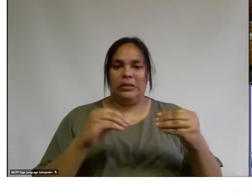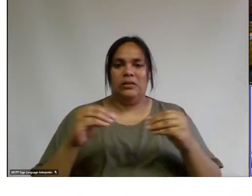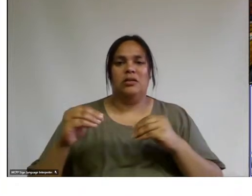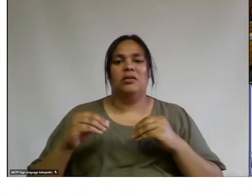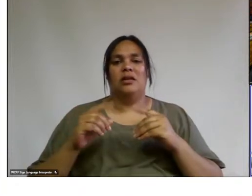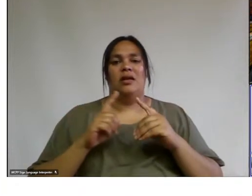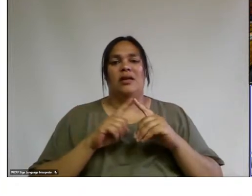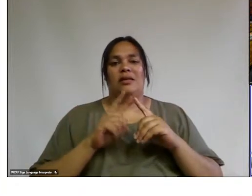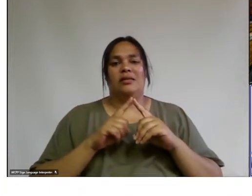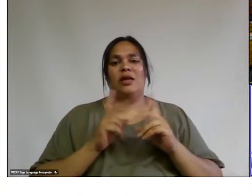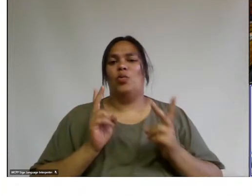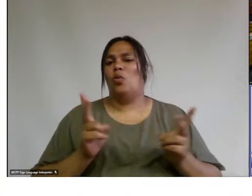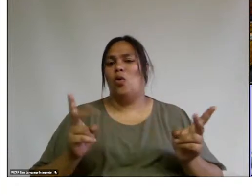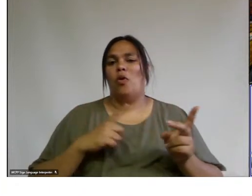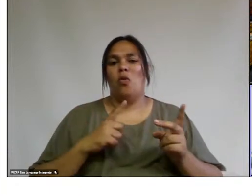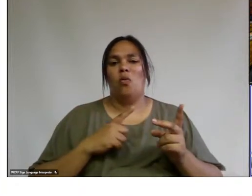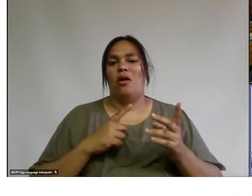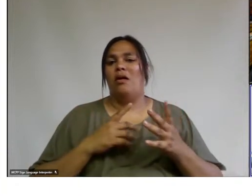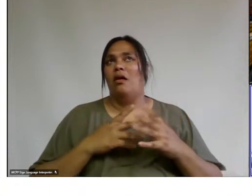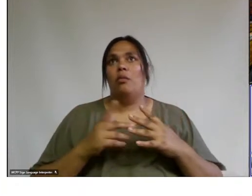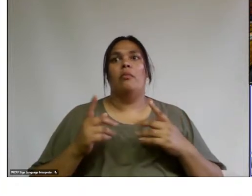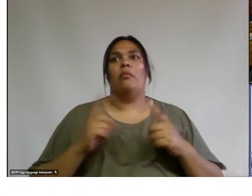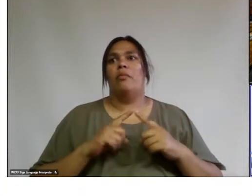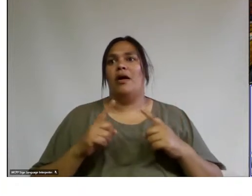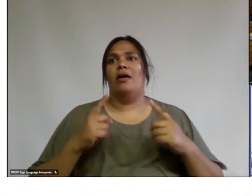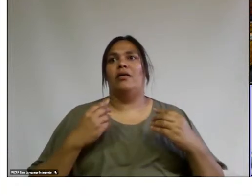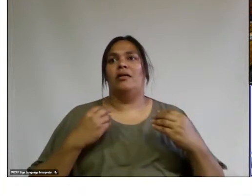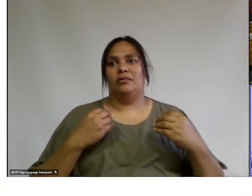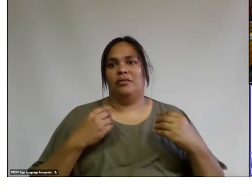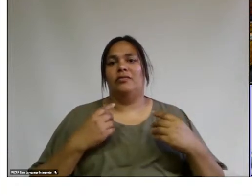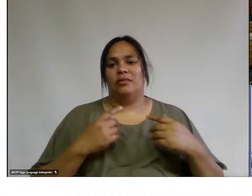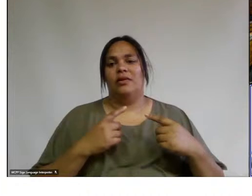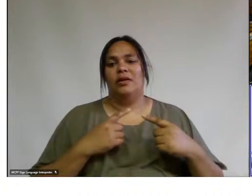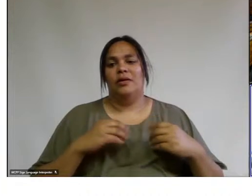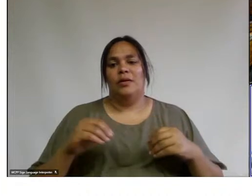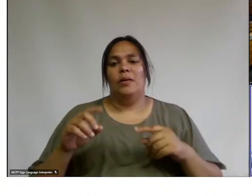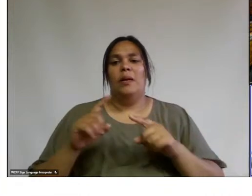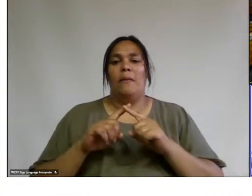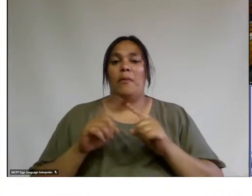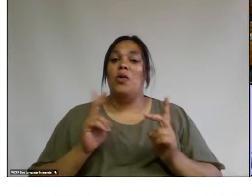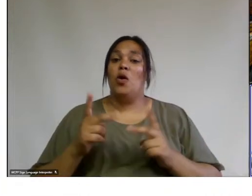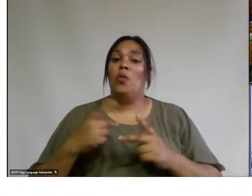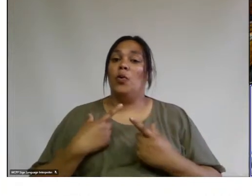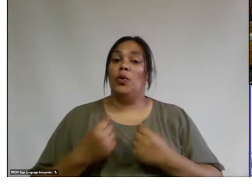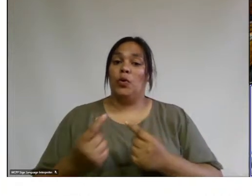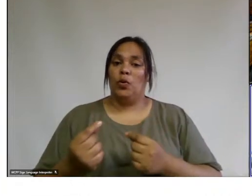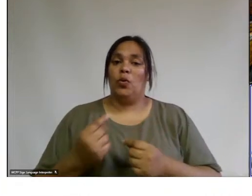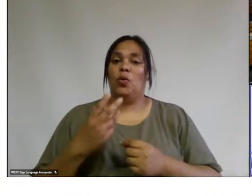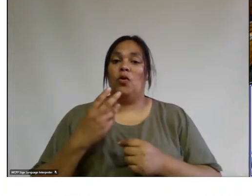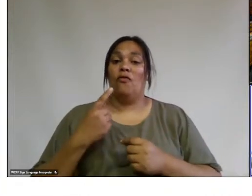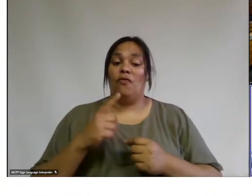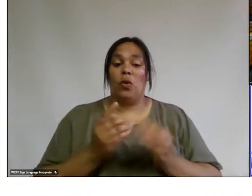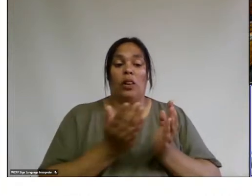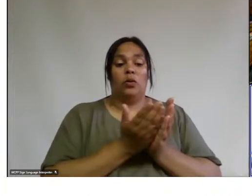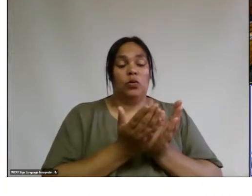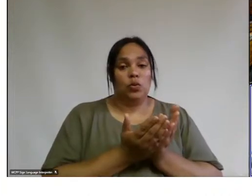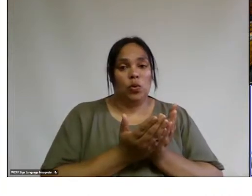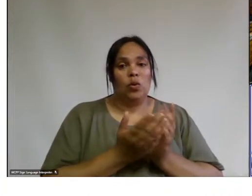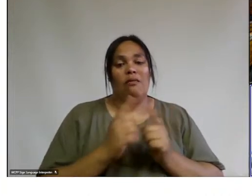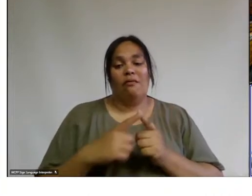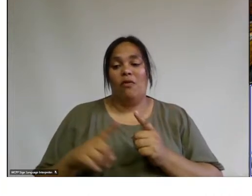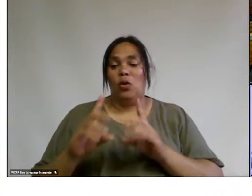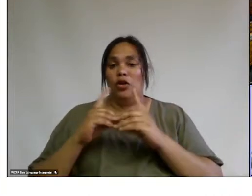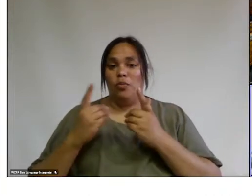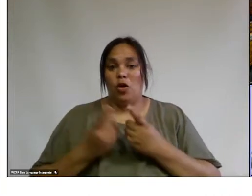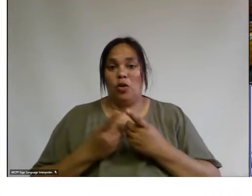our concert as usual, because it was anything but usual. But in addition to what we normally have to do every year for our schools and for the department